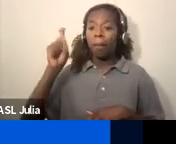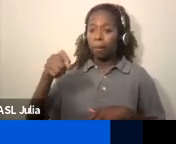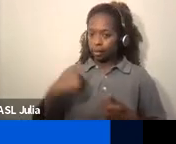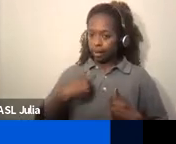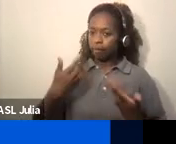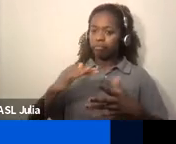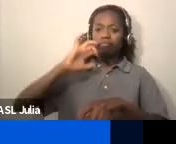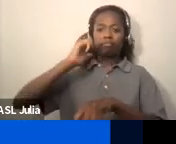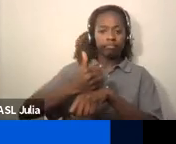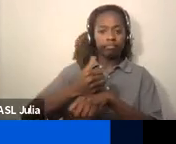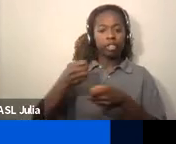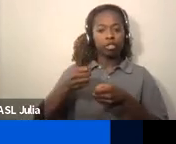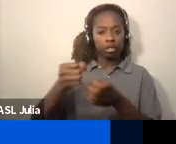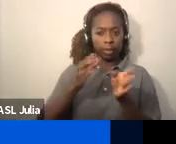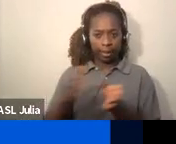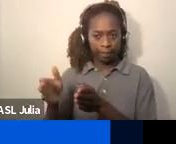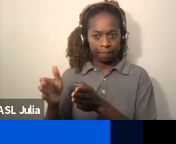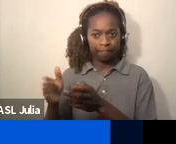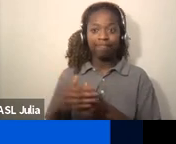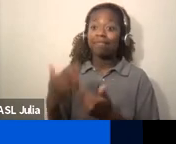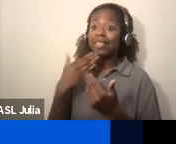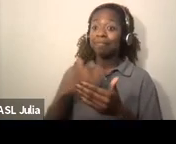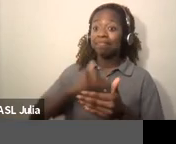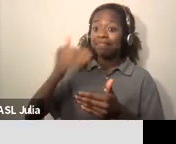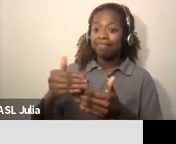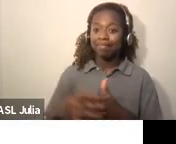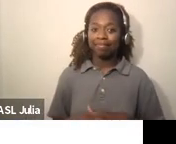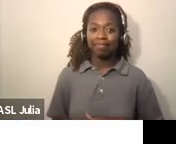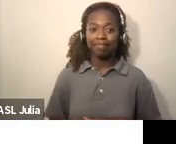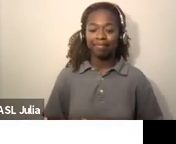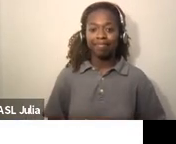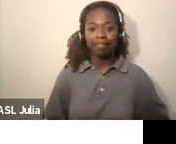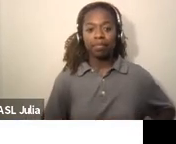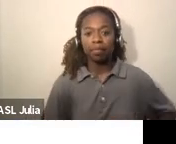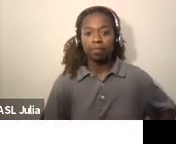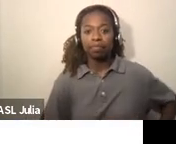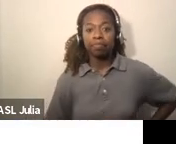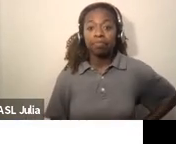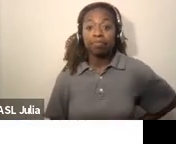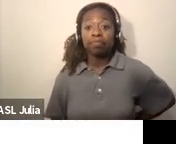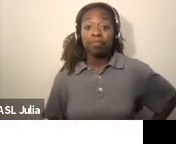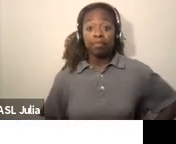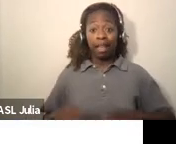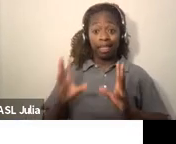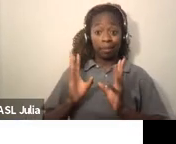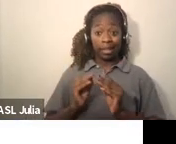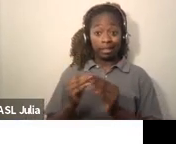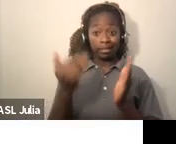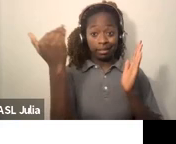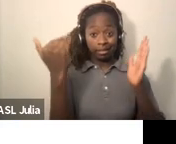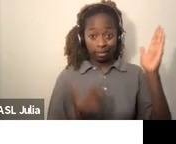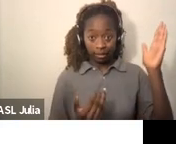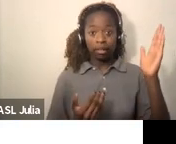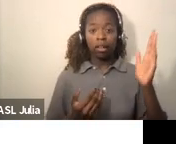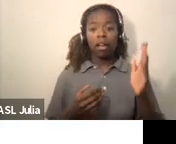district-wide plan thank you next slide these key meetings and tools enable the development and